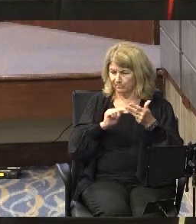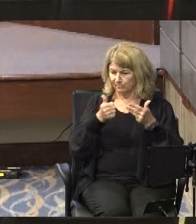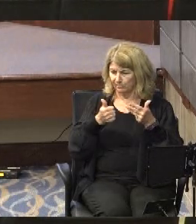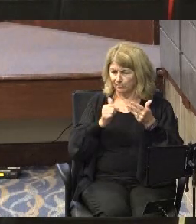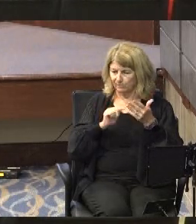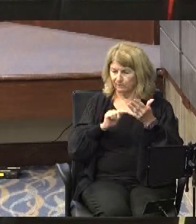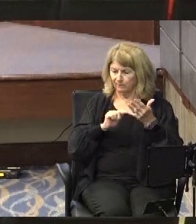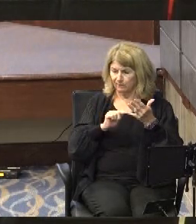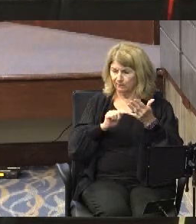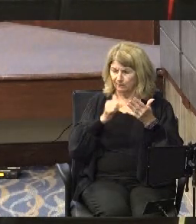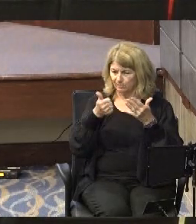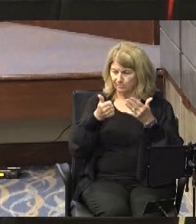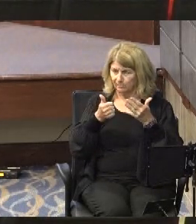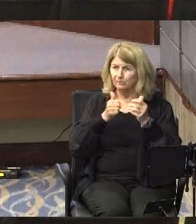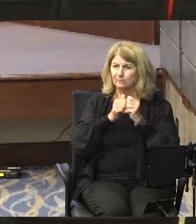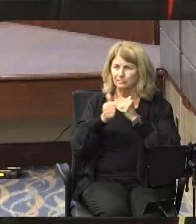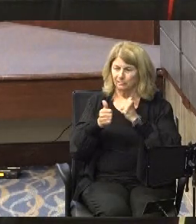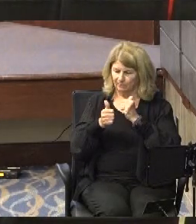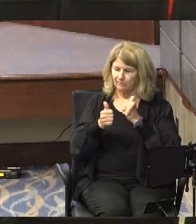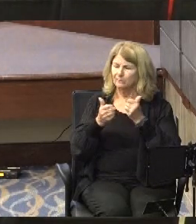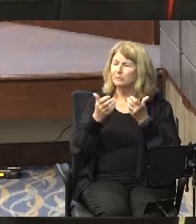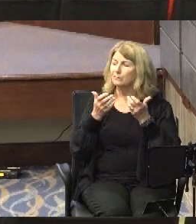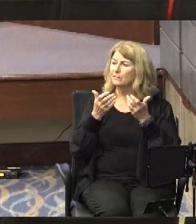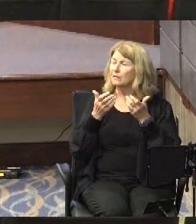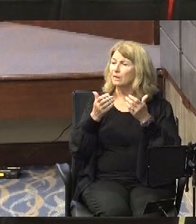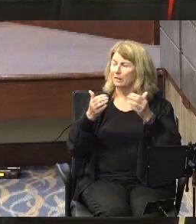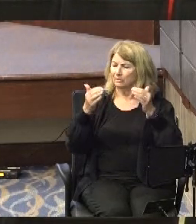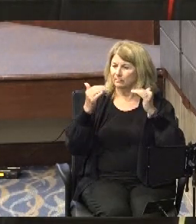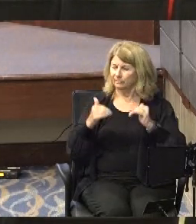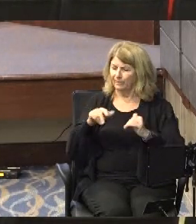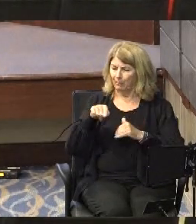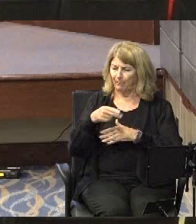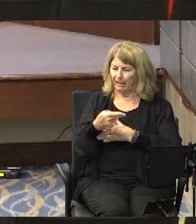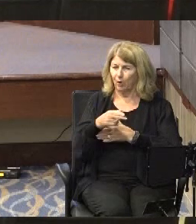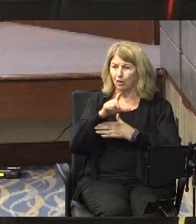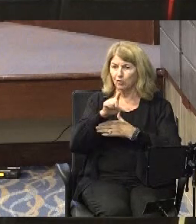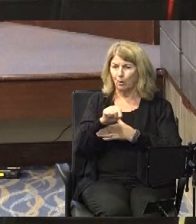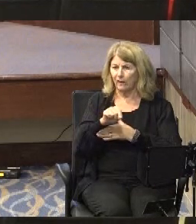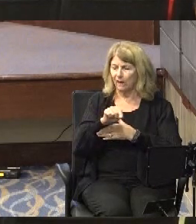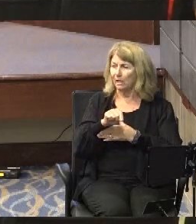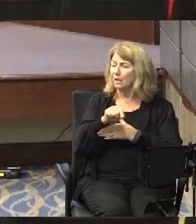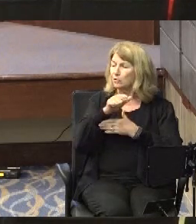Aye. Borderud? Yes, and motion carries, and we move on to public hearing